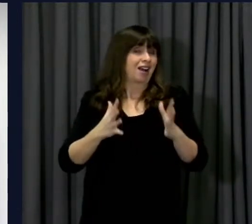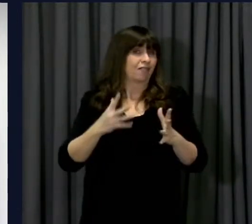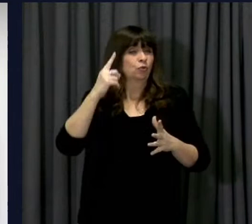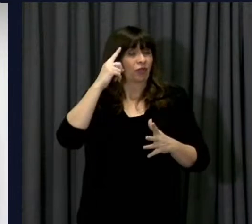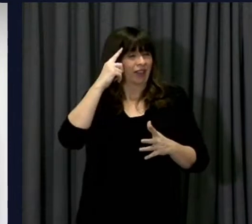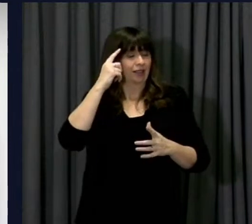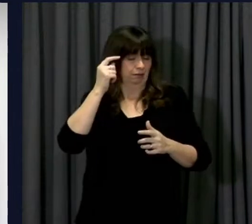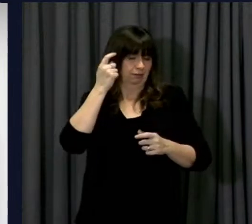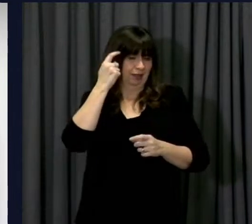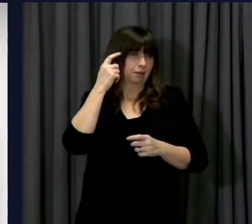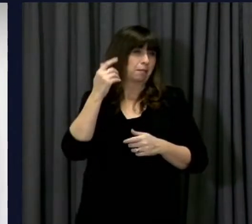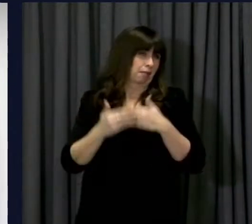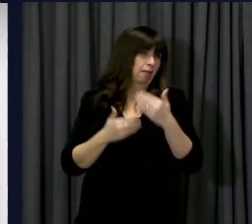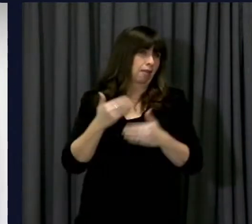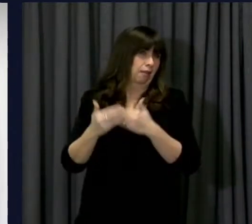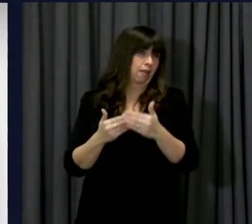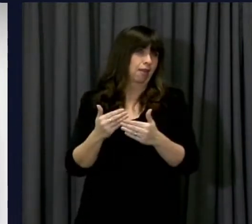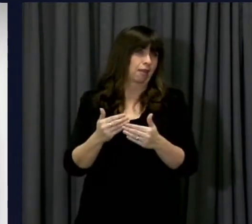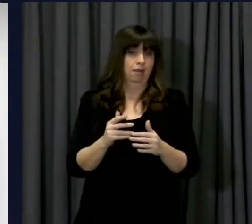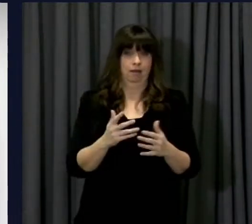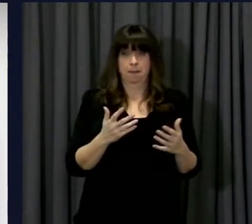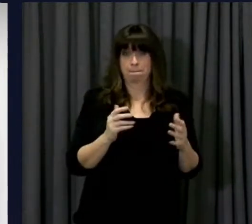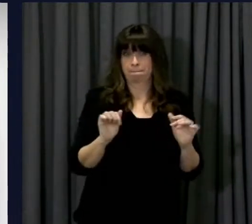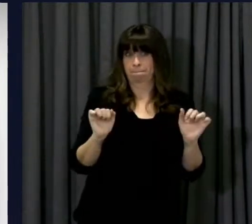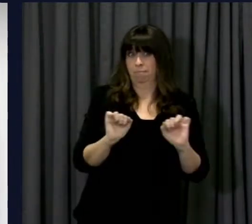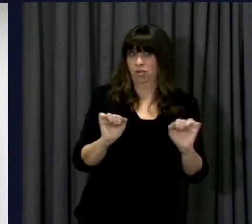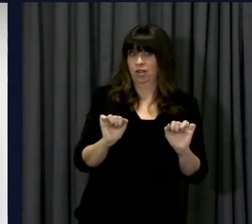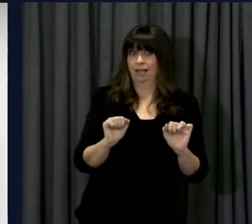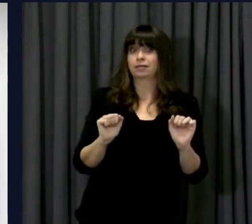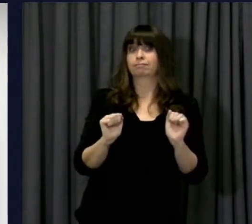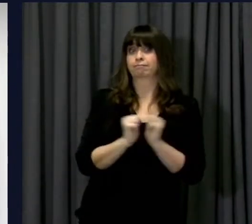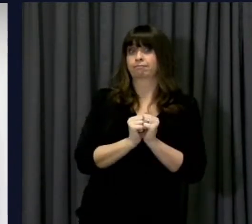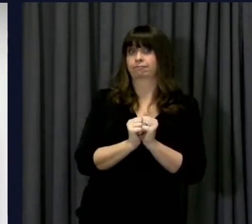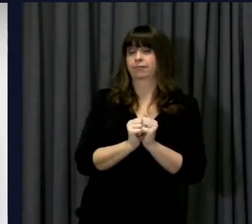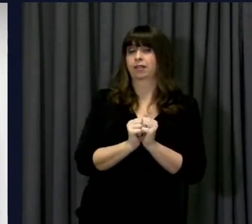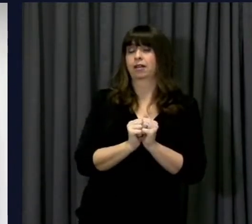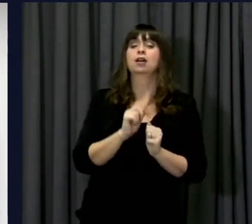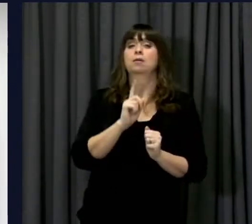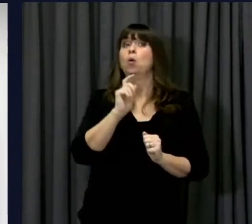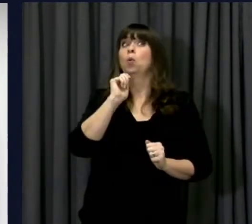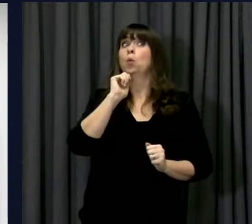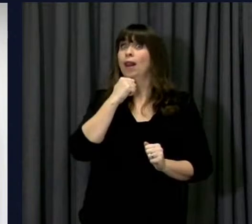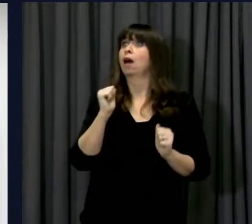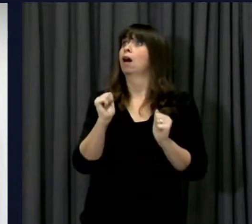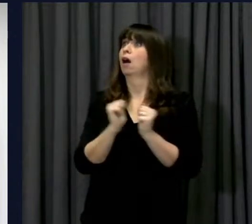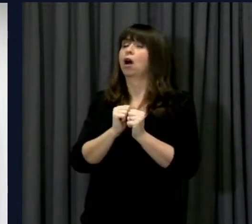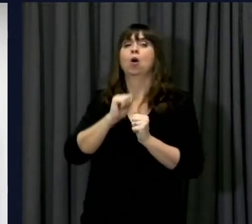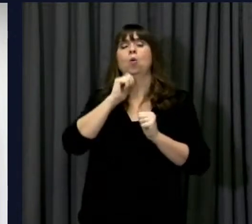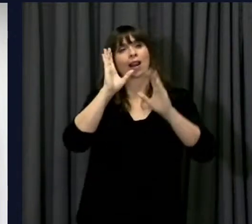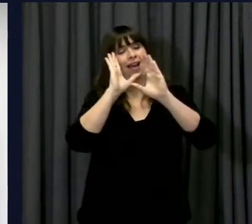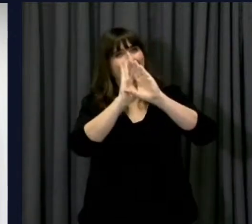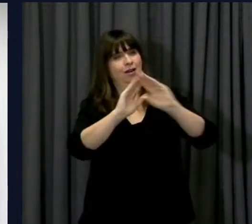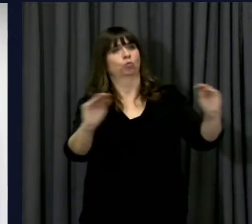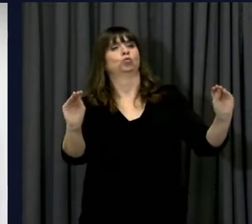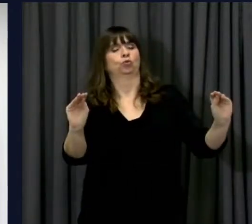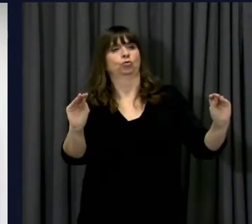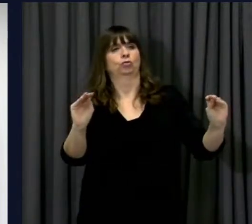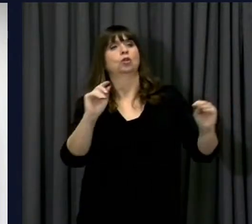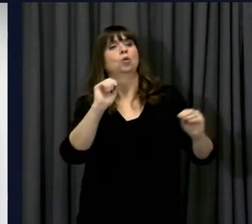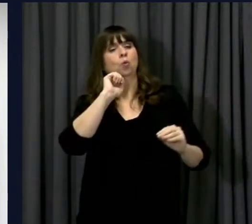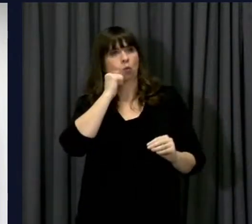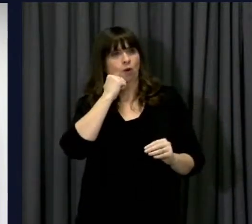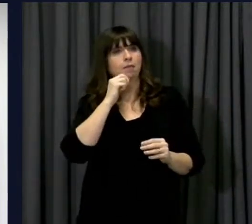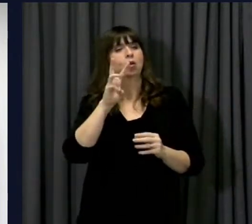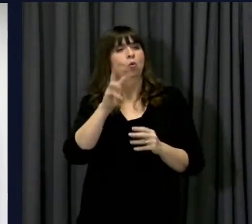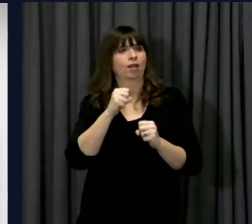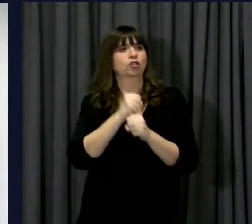practical then as well, Tom. And when we're in a position to finalise that conversation, we'll make sure there is a proper public announcement. It will be covered and updated